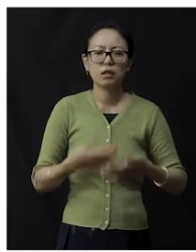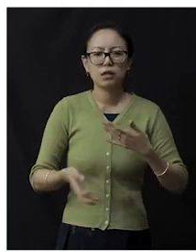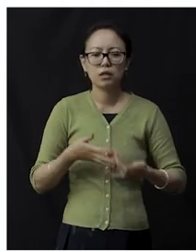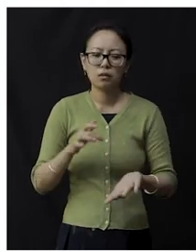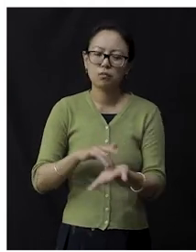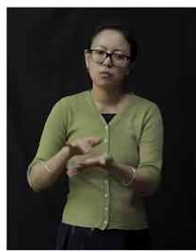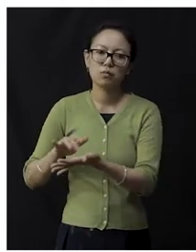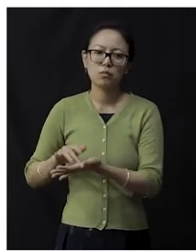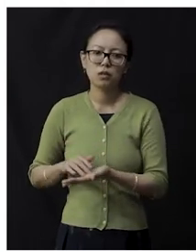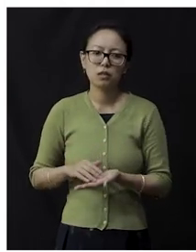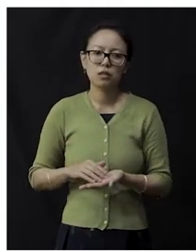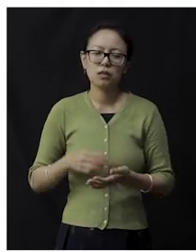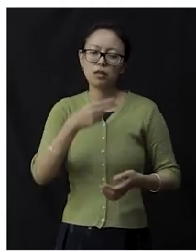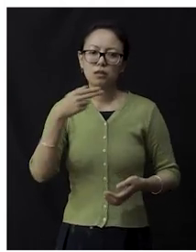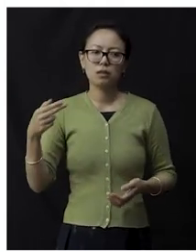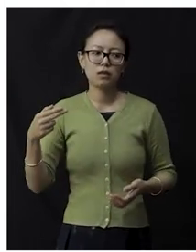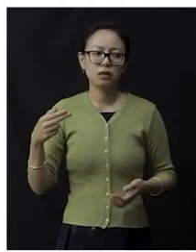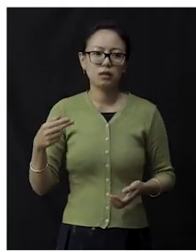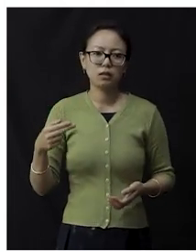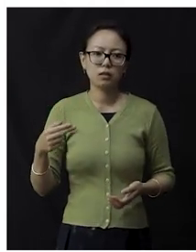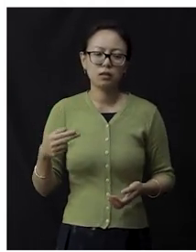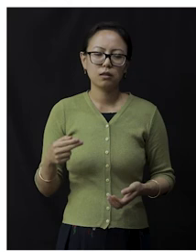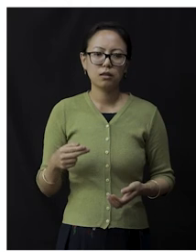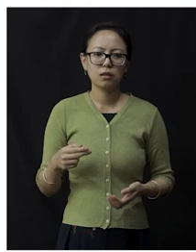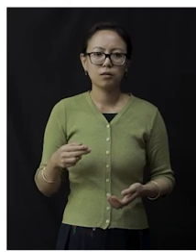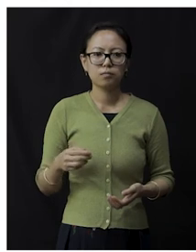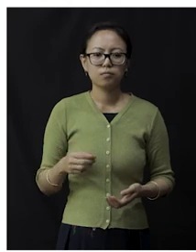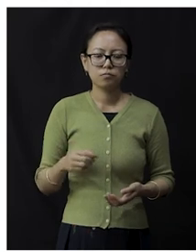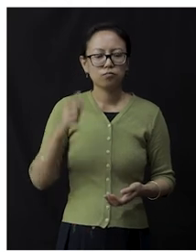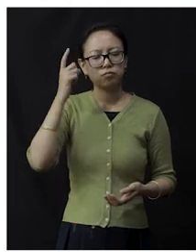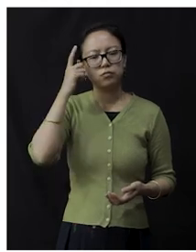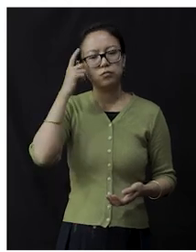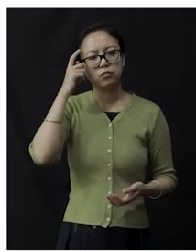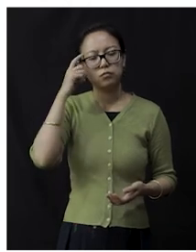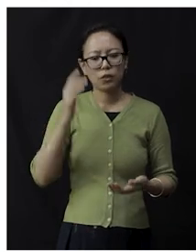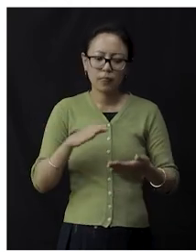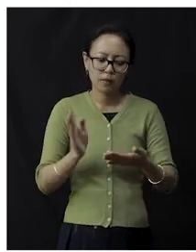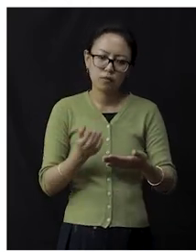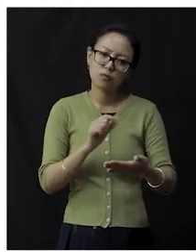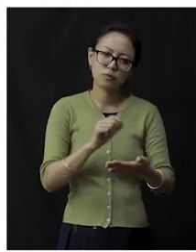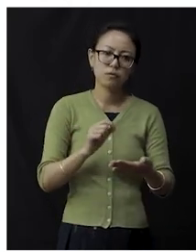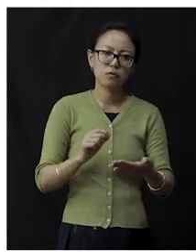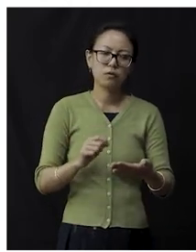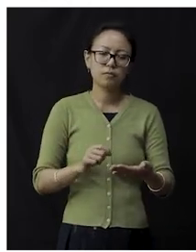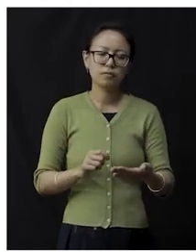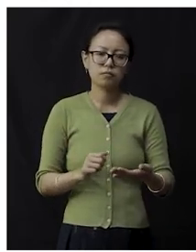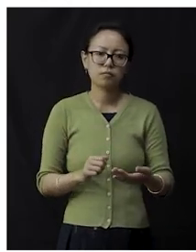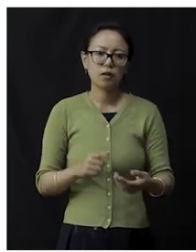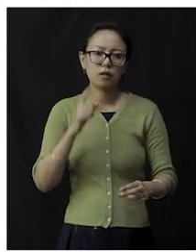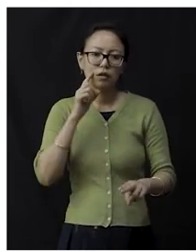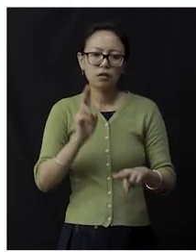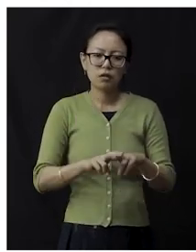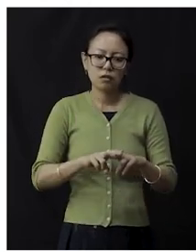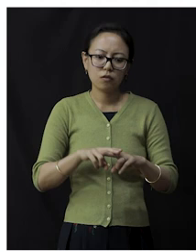rivers, mountains, and write them in a notebook if you have one. If you don't have a notebook, just discuss